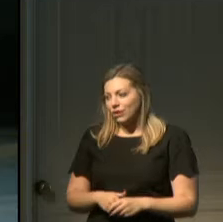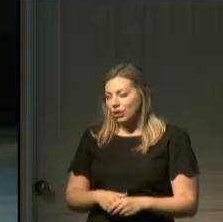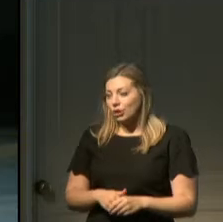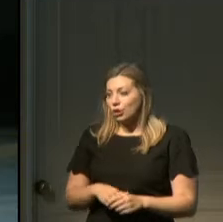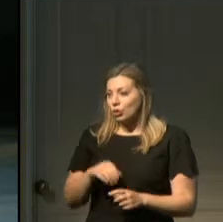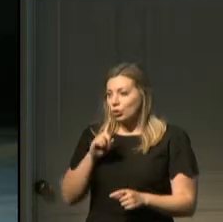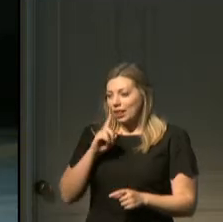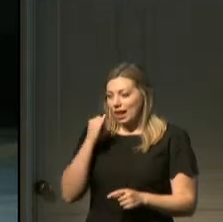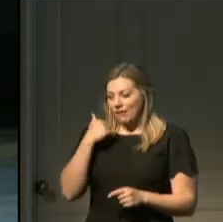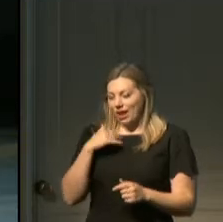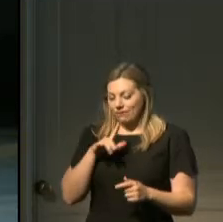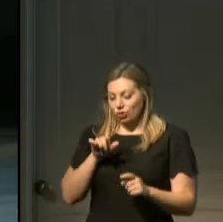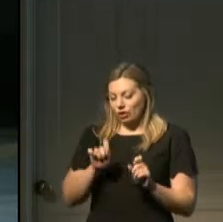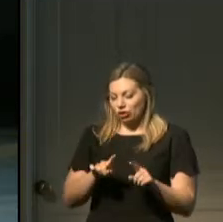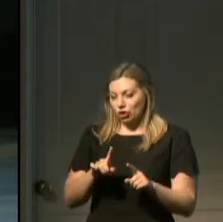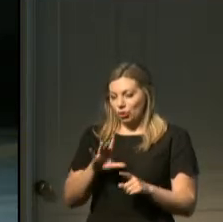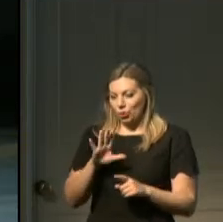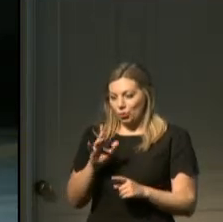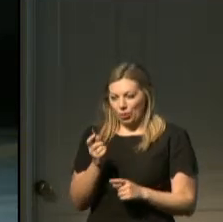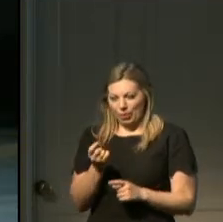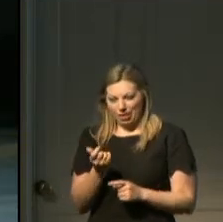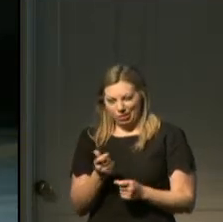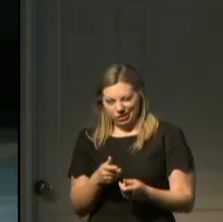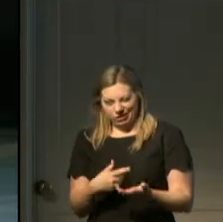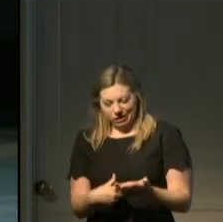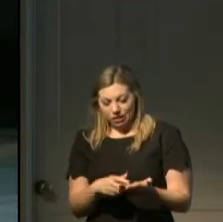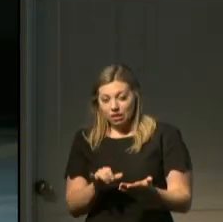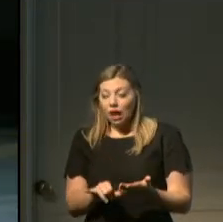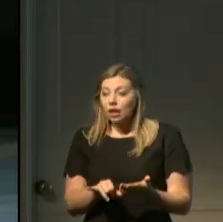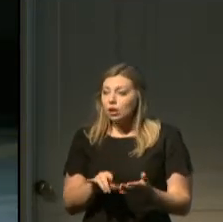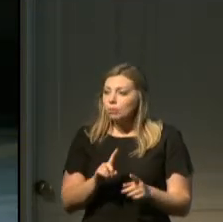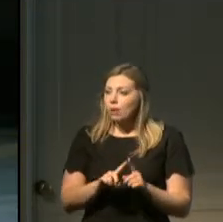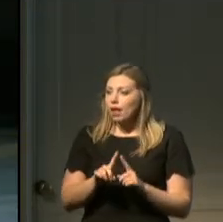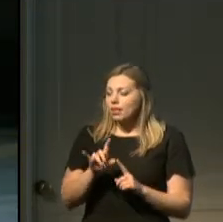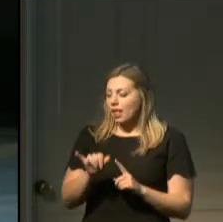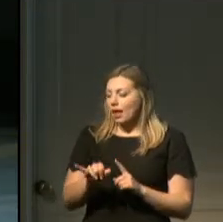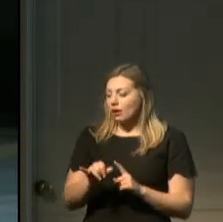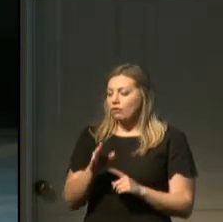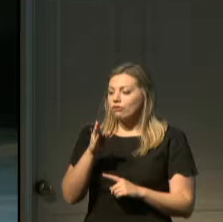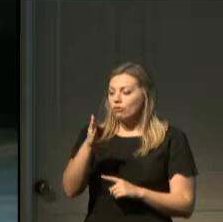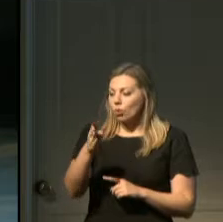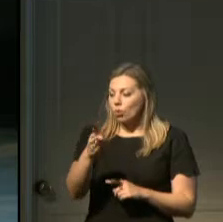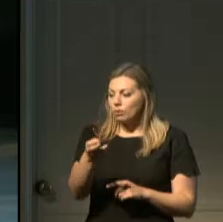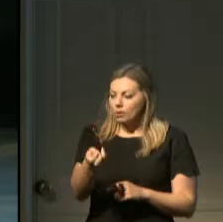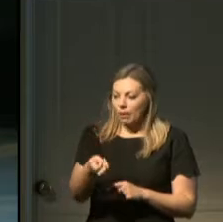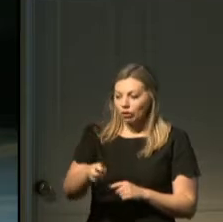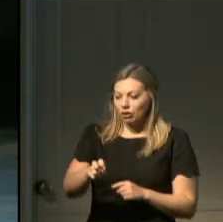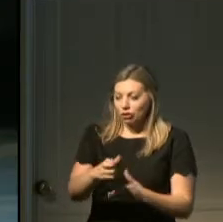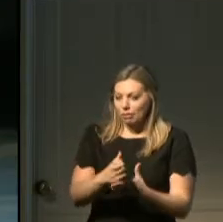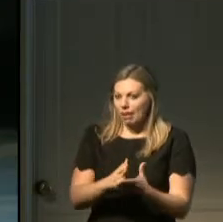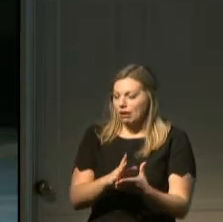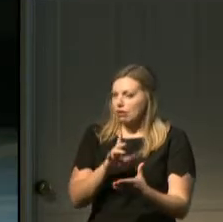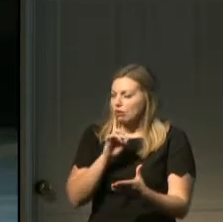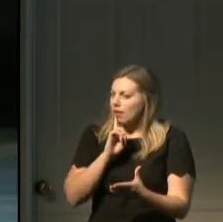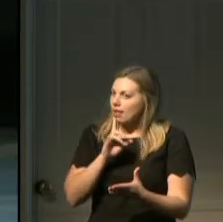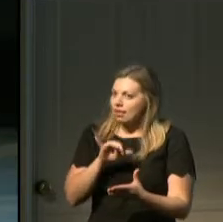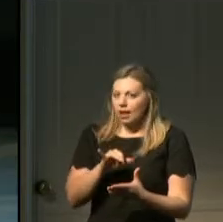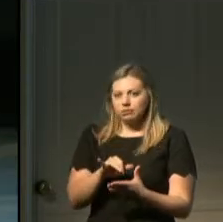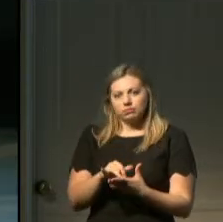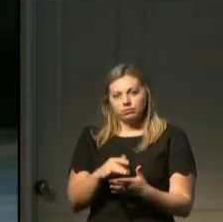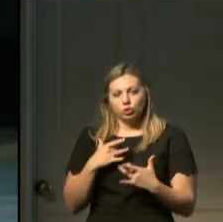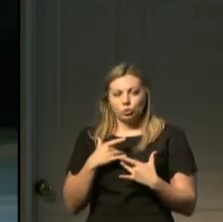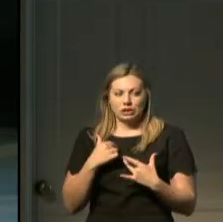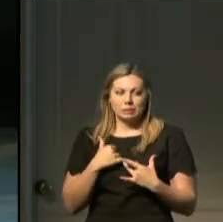how question, which we've kind of talked about a little bit. This forward migration path really worries me. I